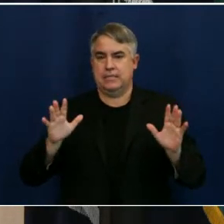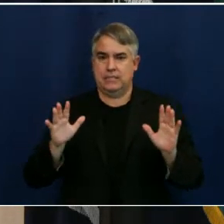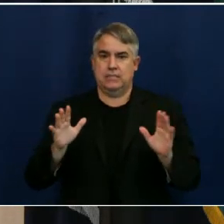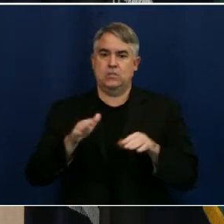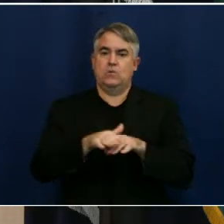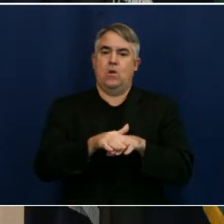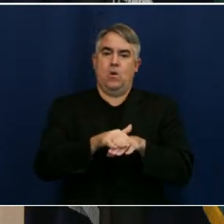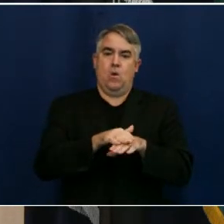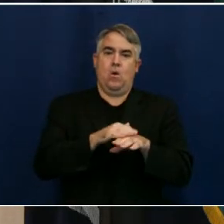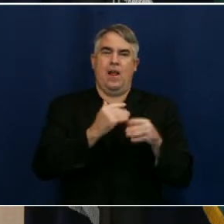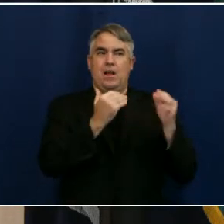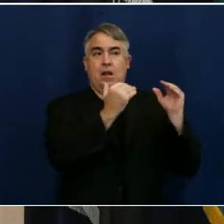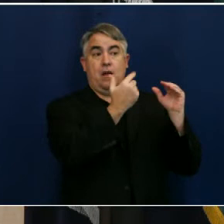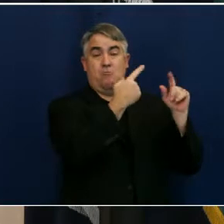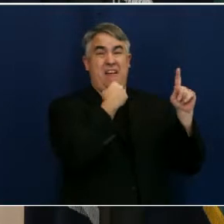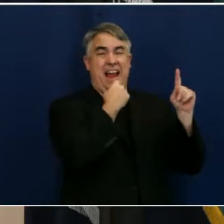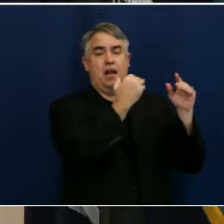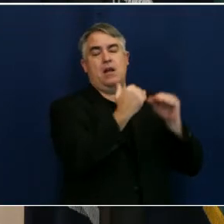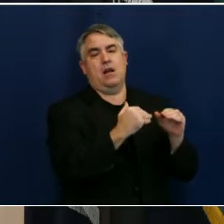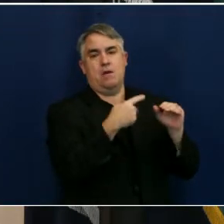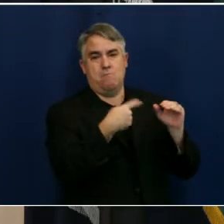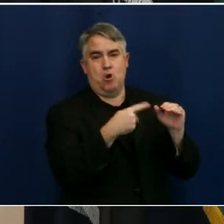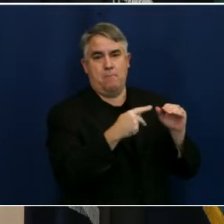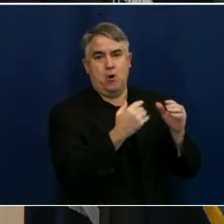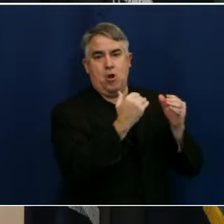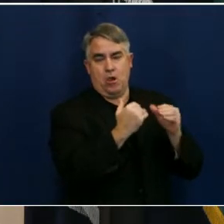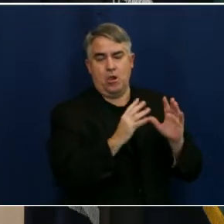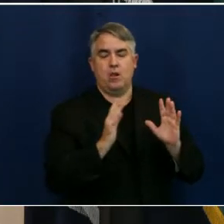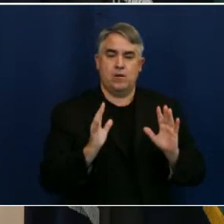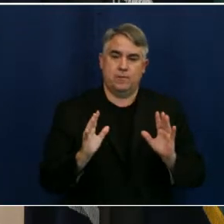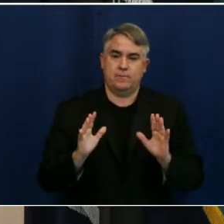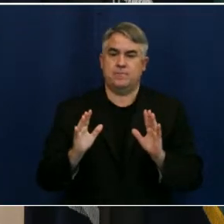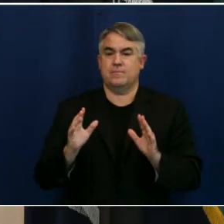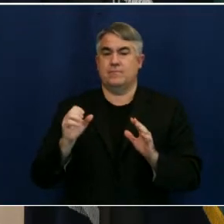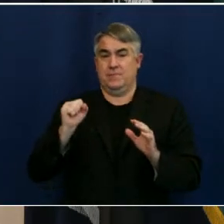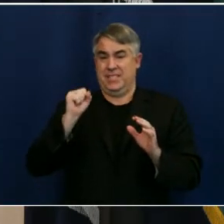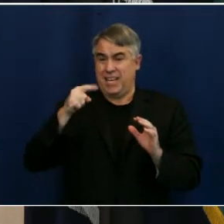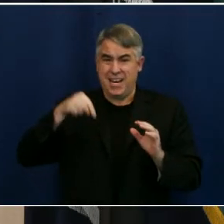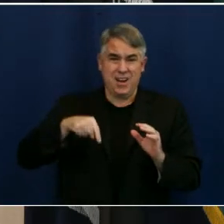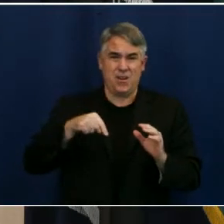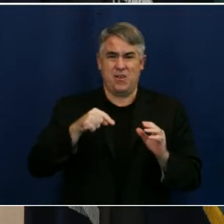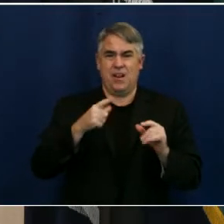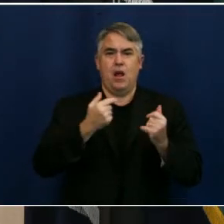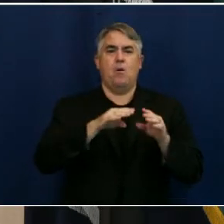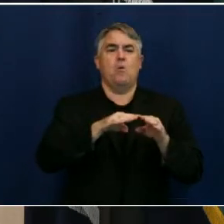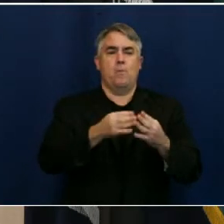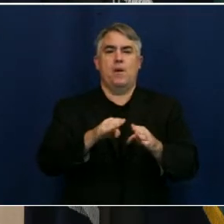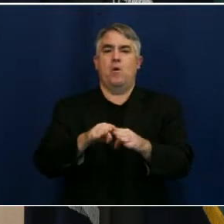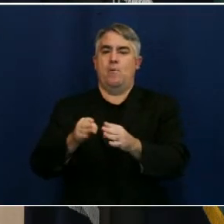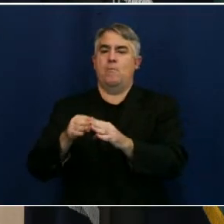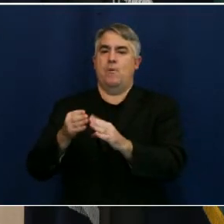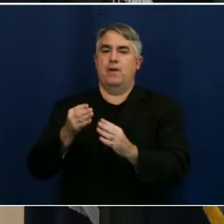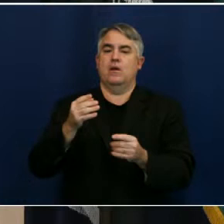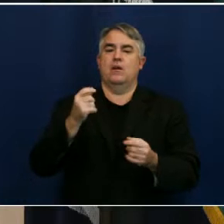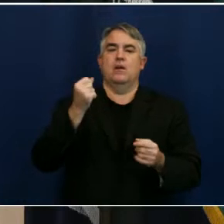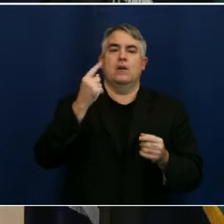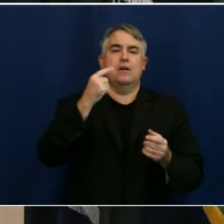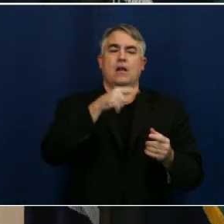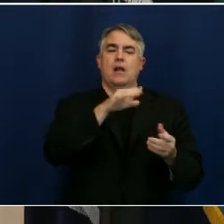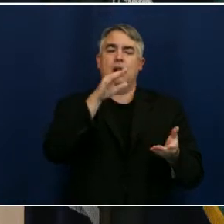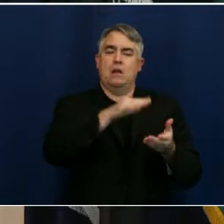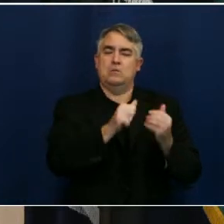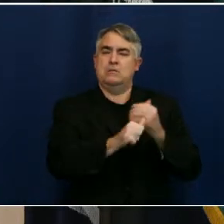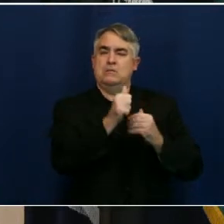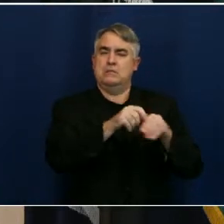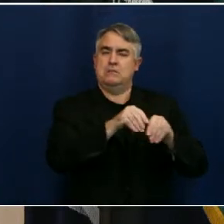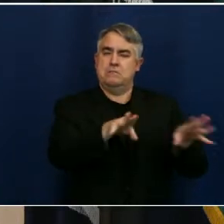California and put San Diego in a position to begin to reopen some of the lower risk type settings. But we want to be mindful that